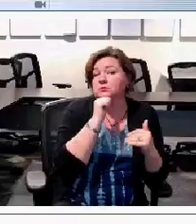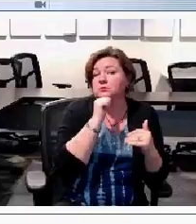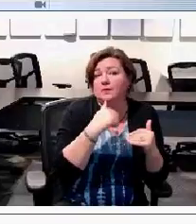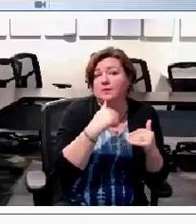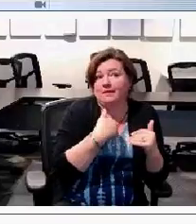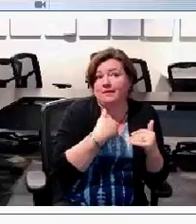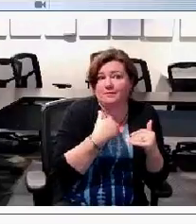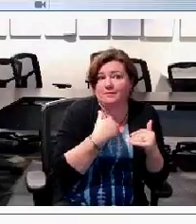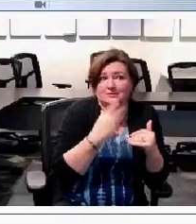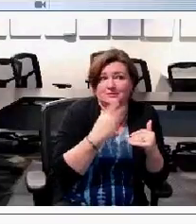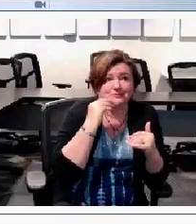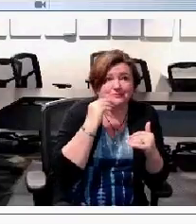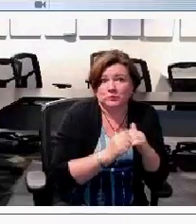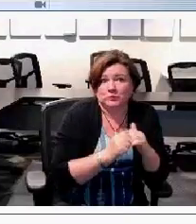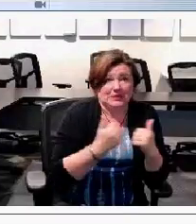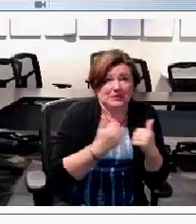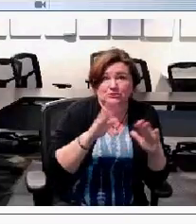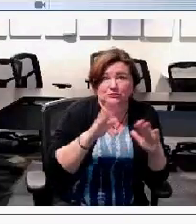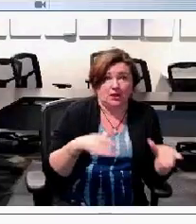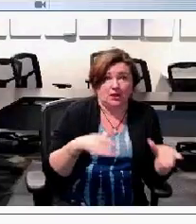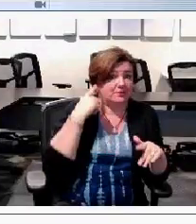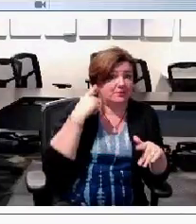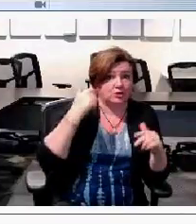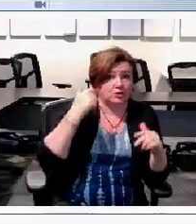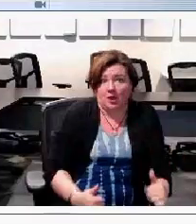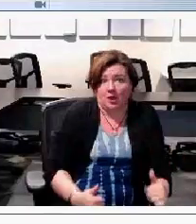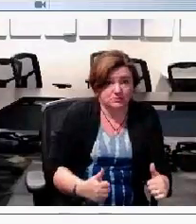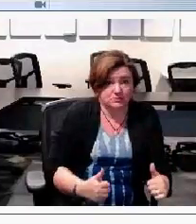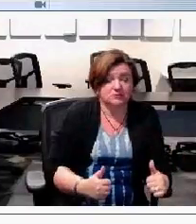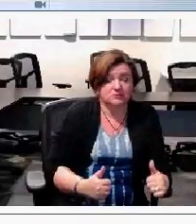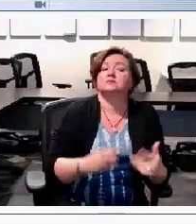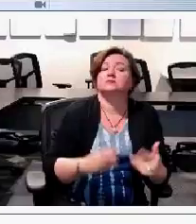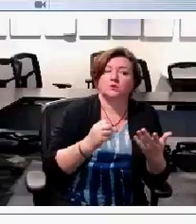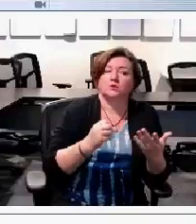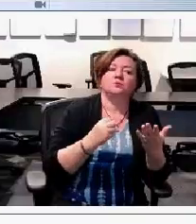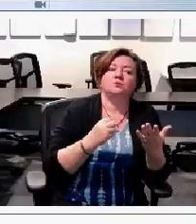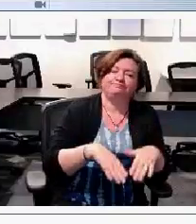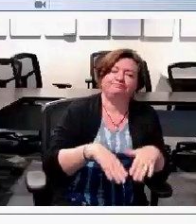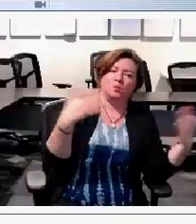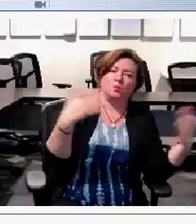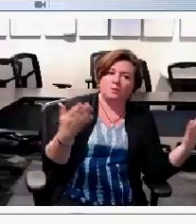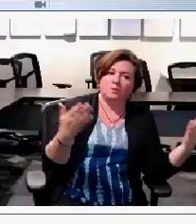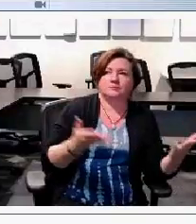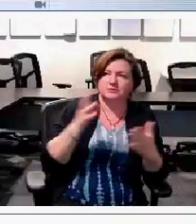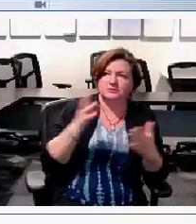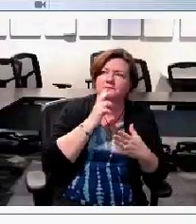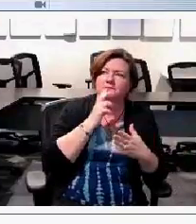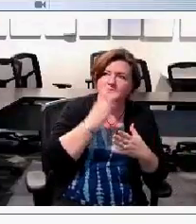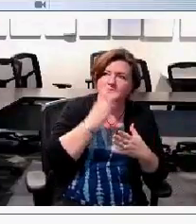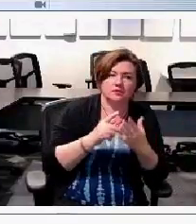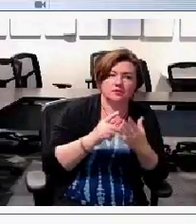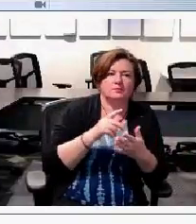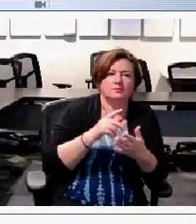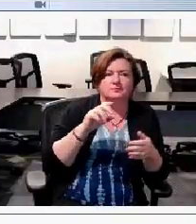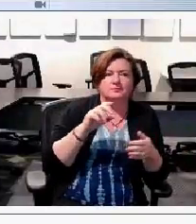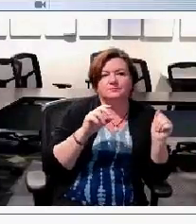before with a hearing loss. And we started opening those up to speech pathologists. They've been quite well